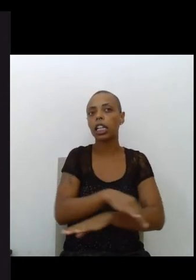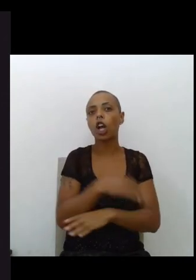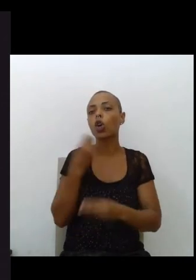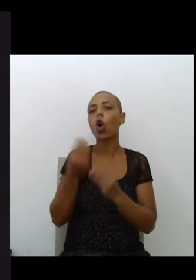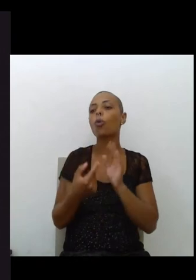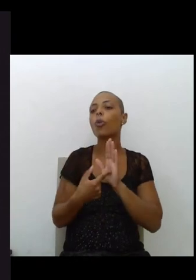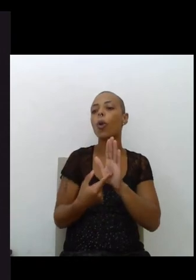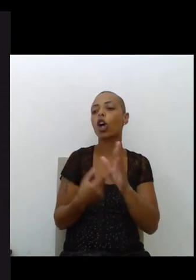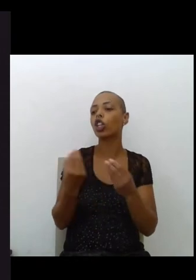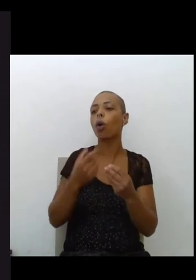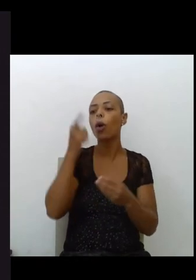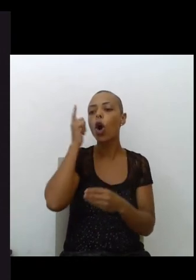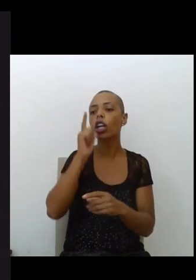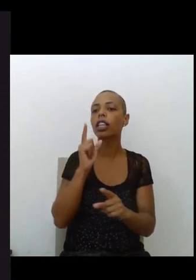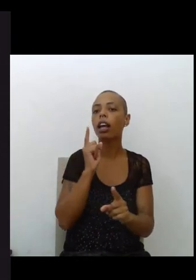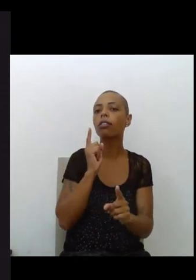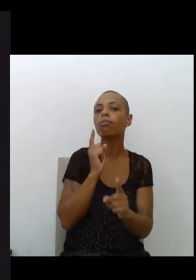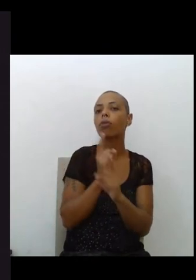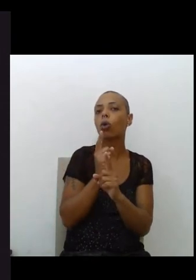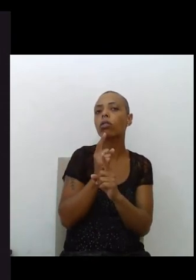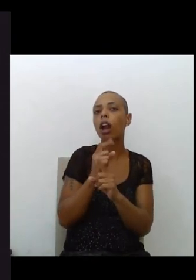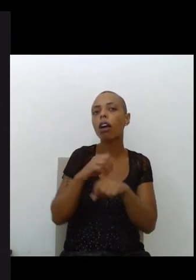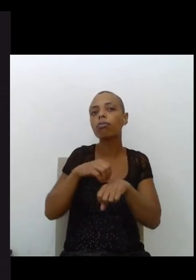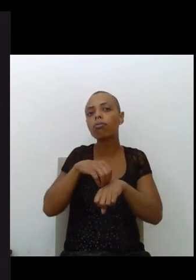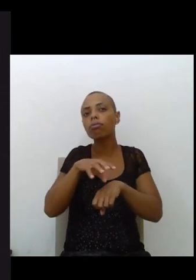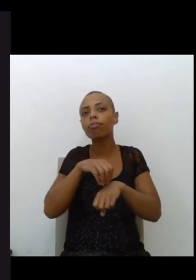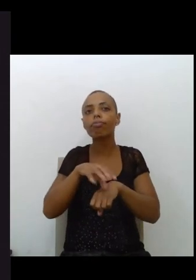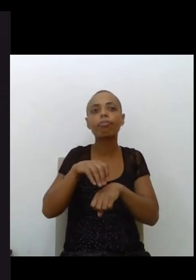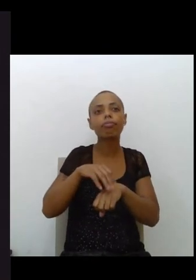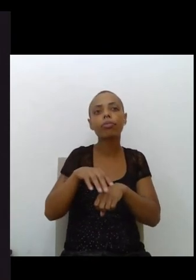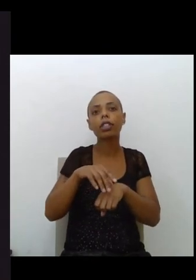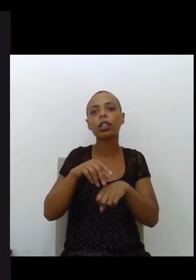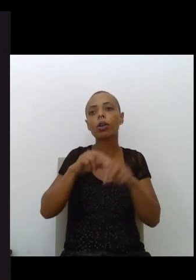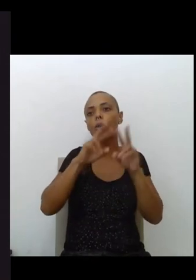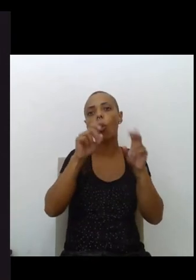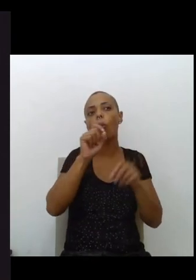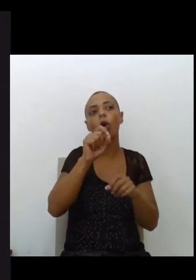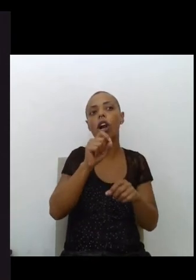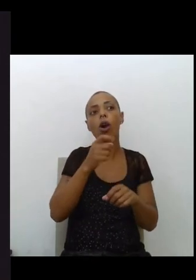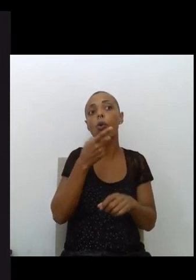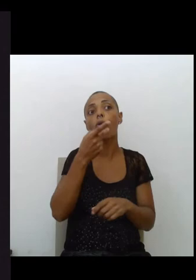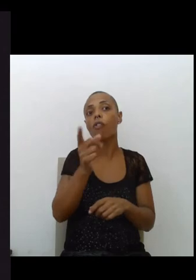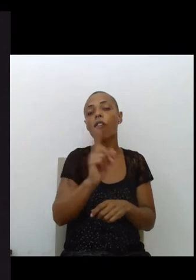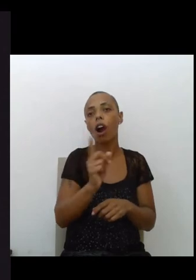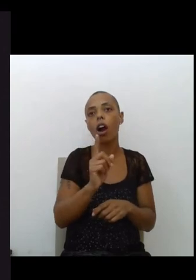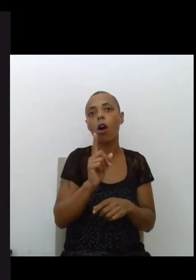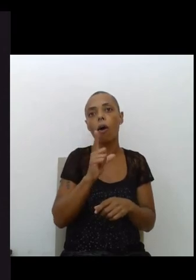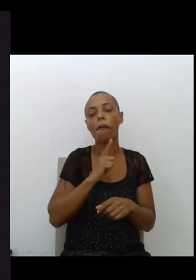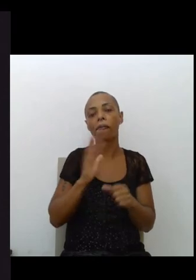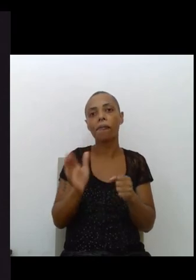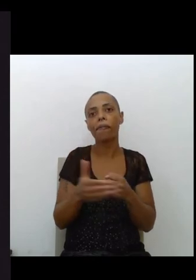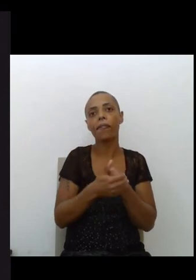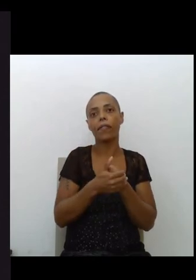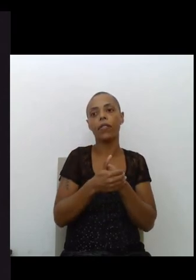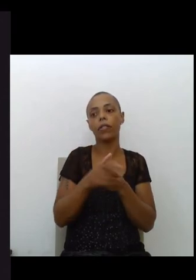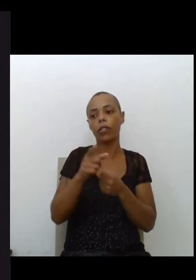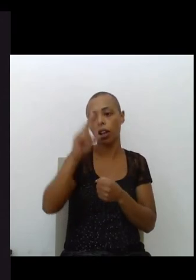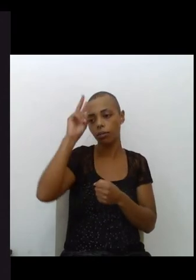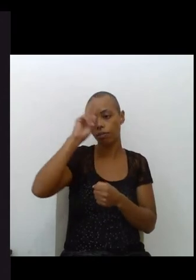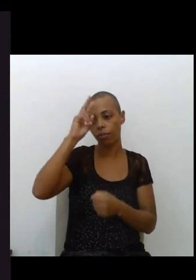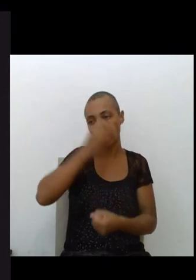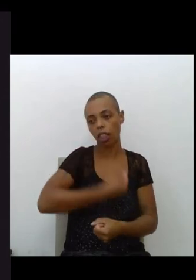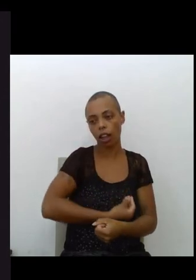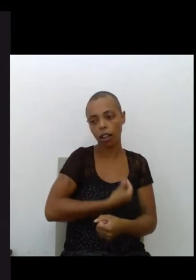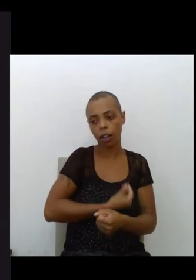can be determined so how can you find traces or signs of what is not being